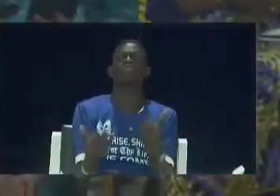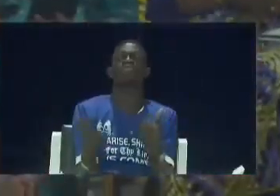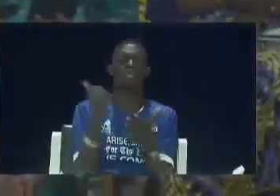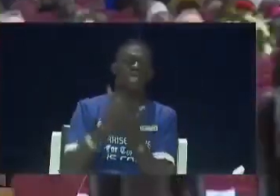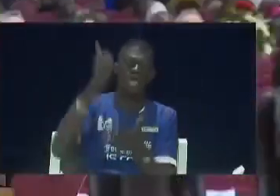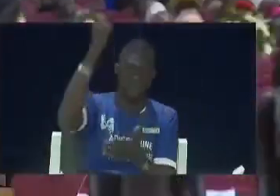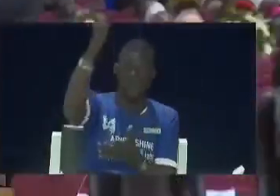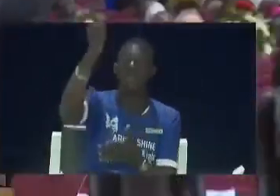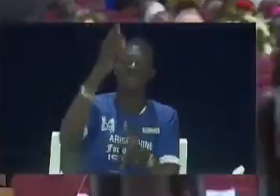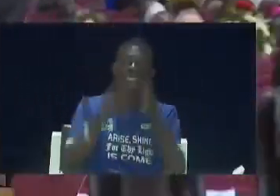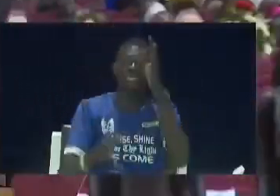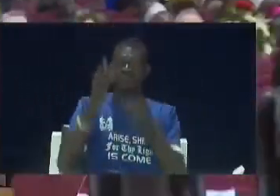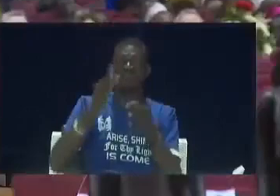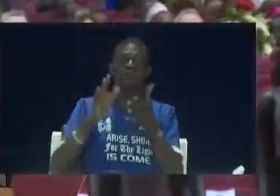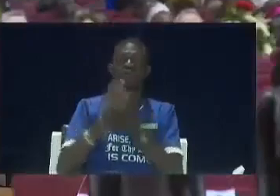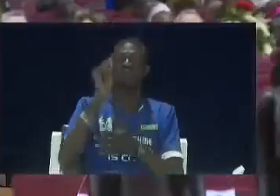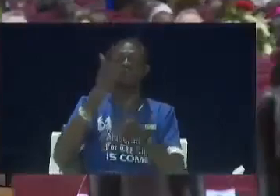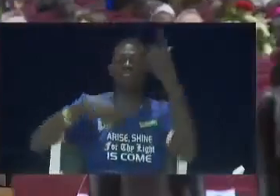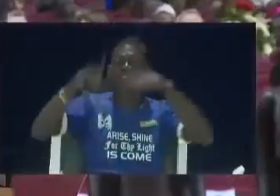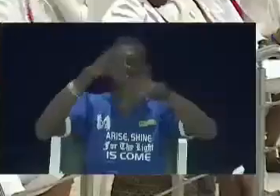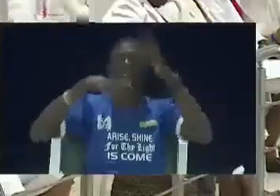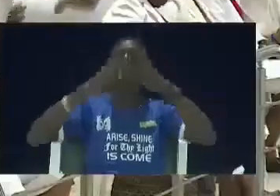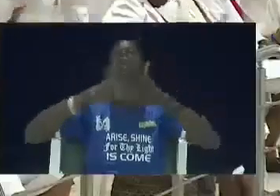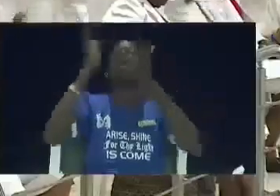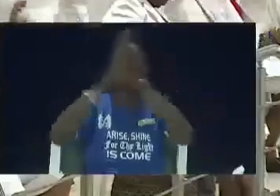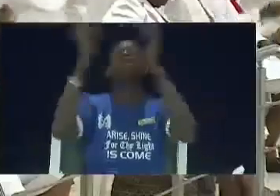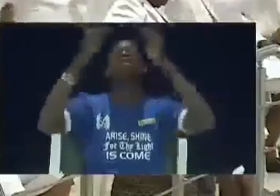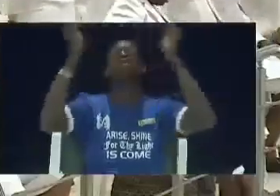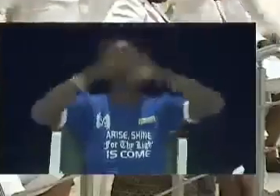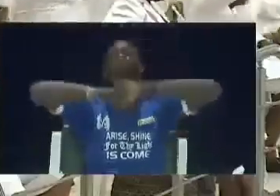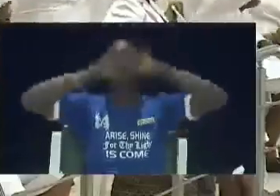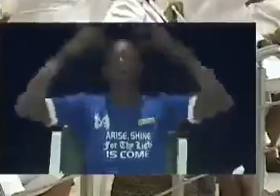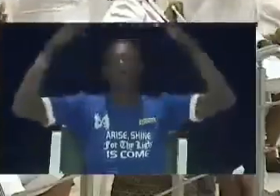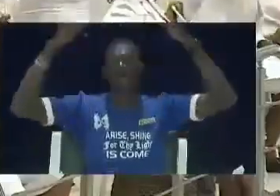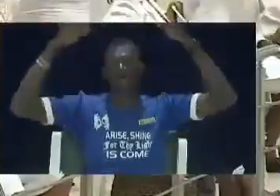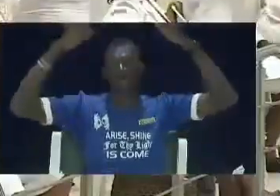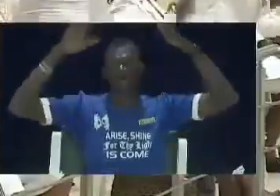If you believe it, come and shout hallelujah.